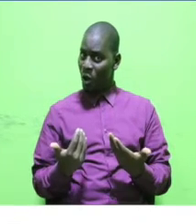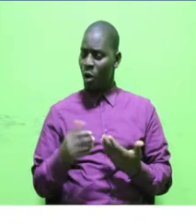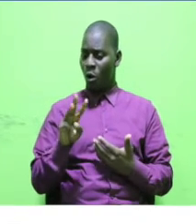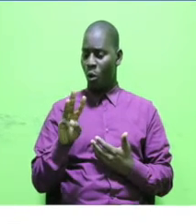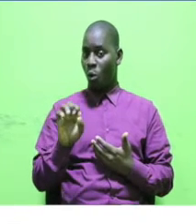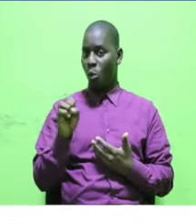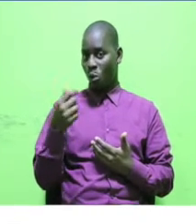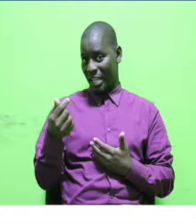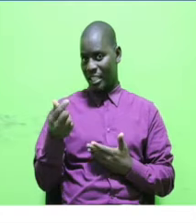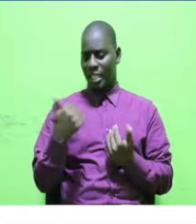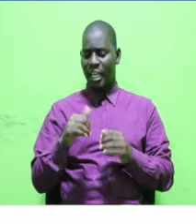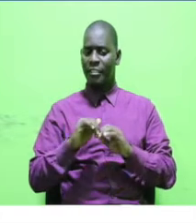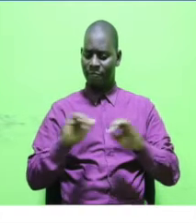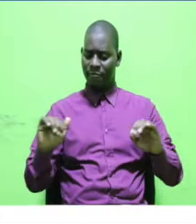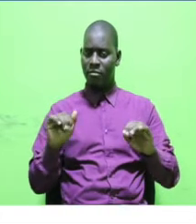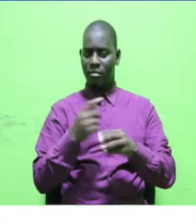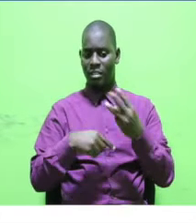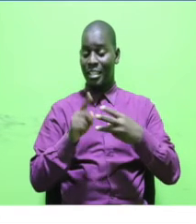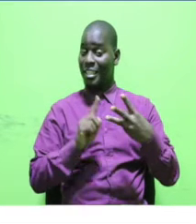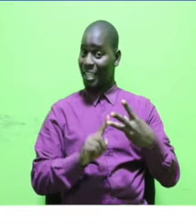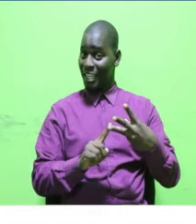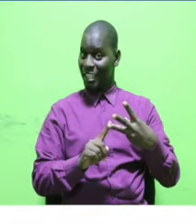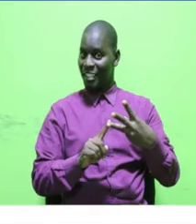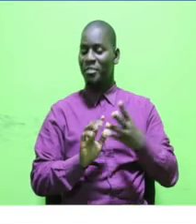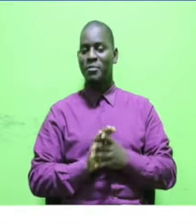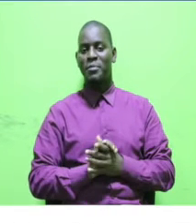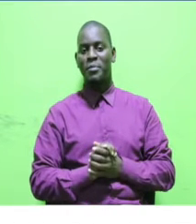is divided into three main types.